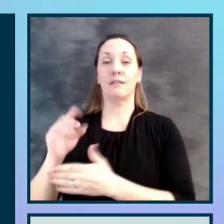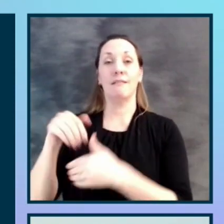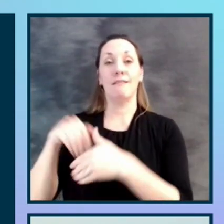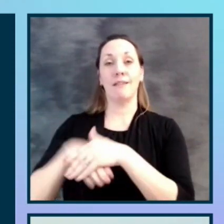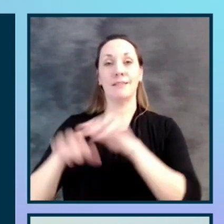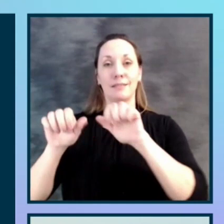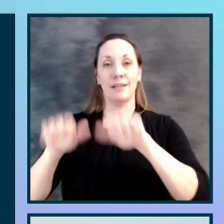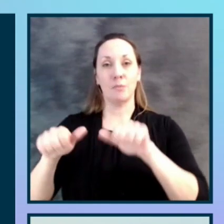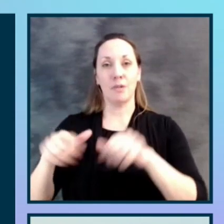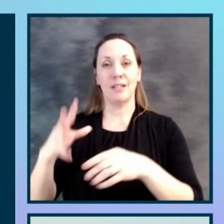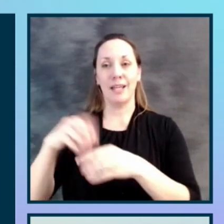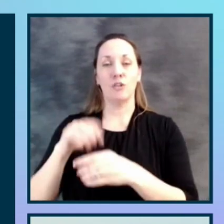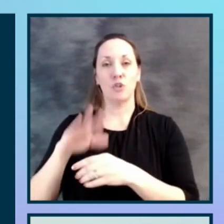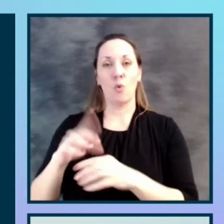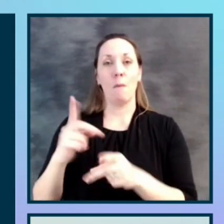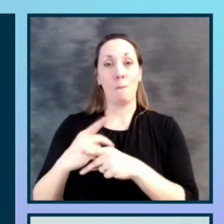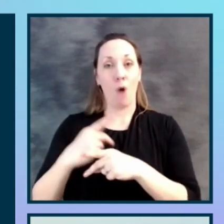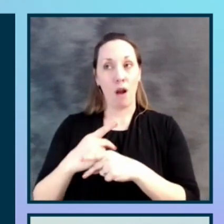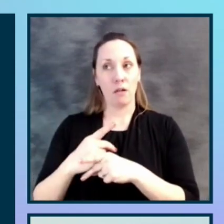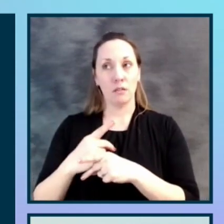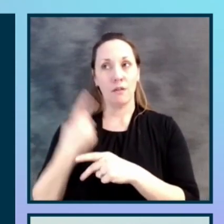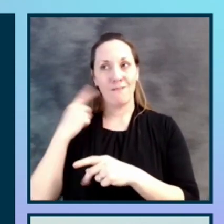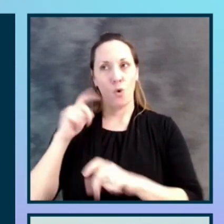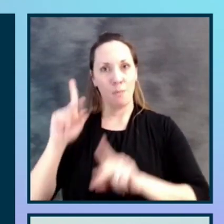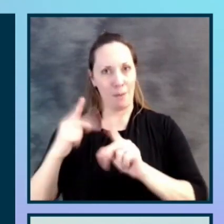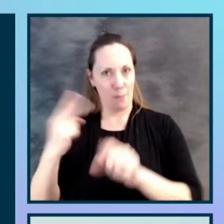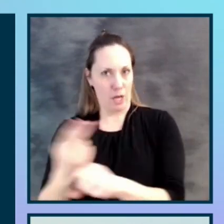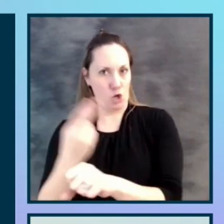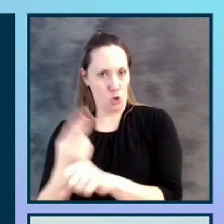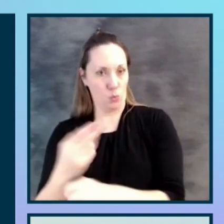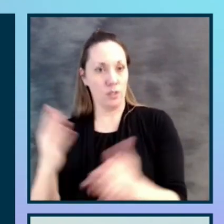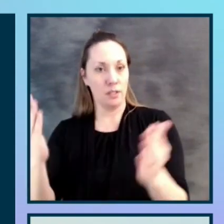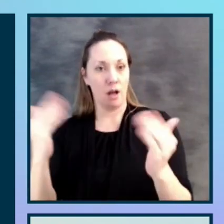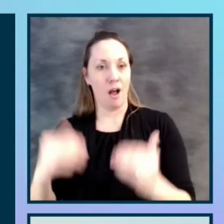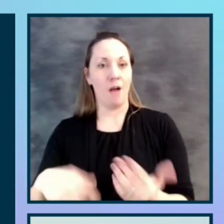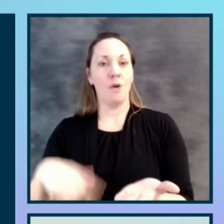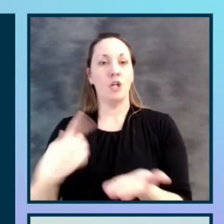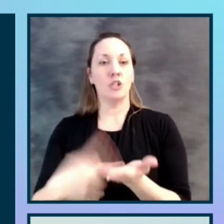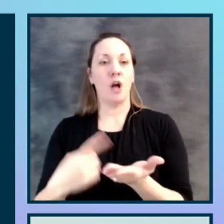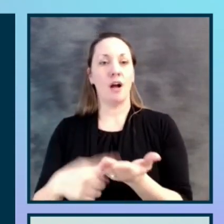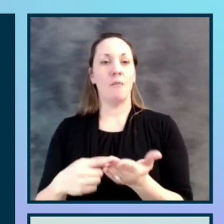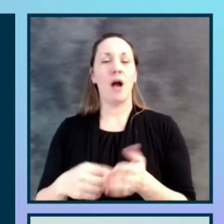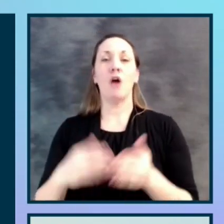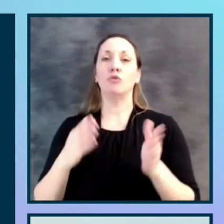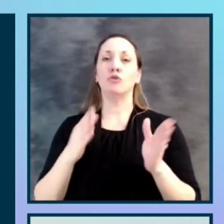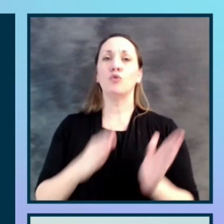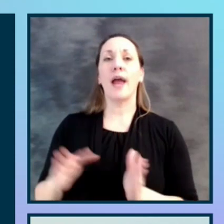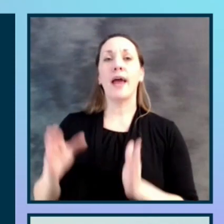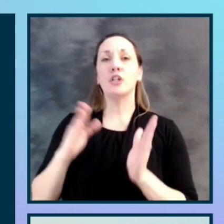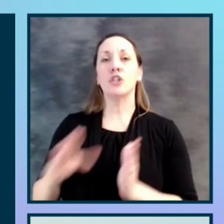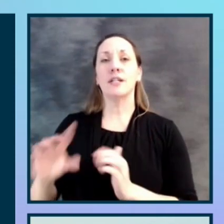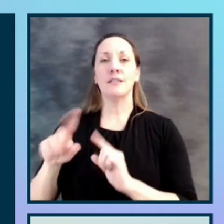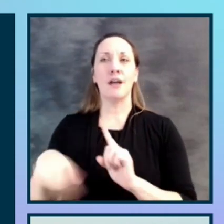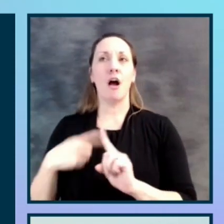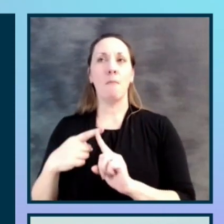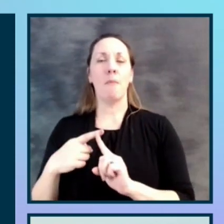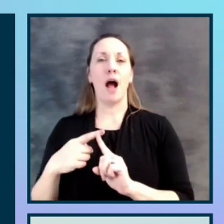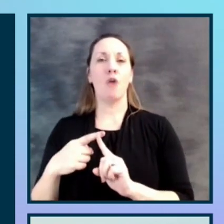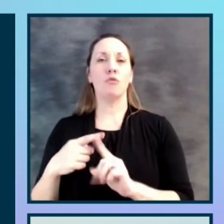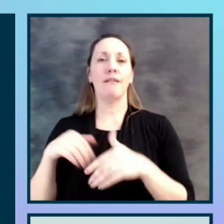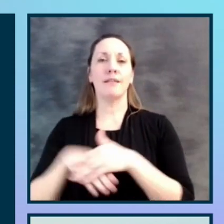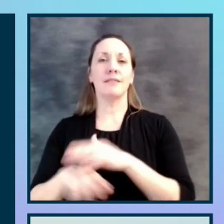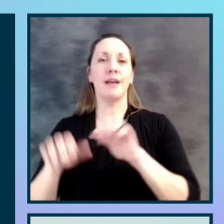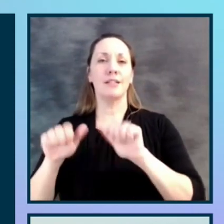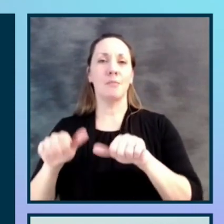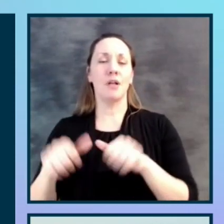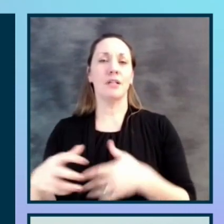your products and users. Talk about few strategies to identify accessibility champions and integrate accessibility